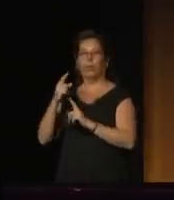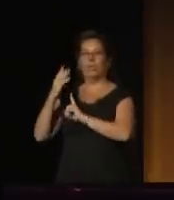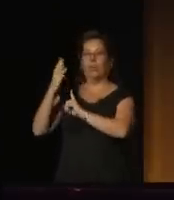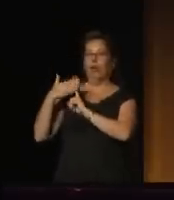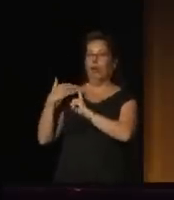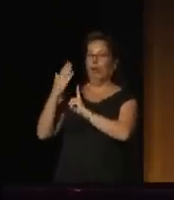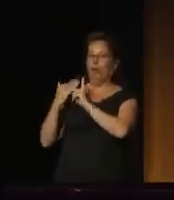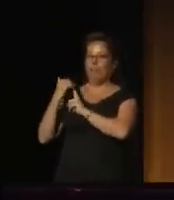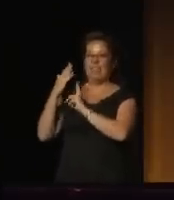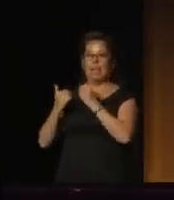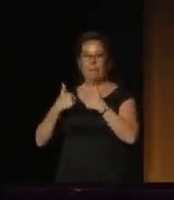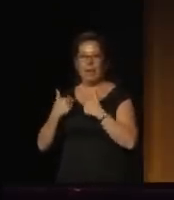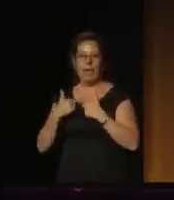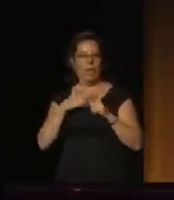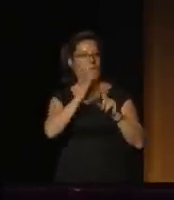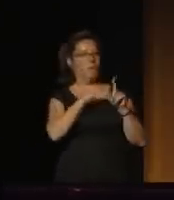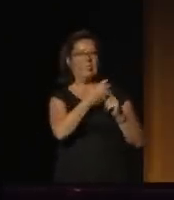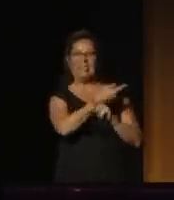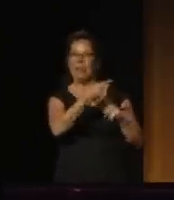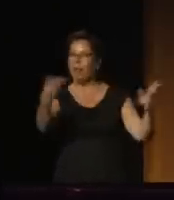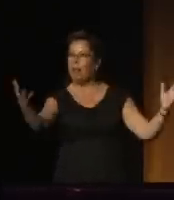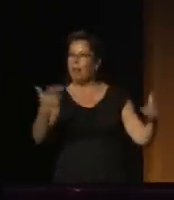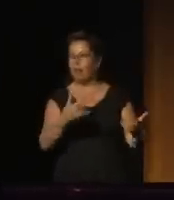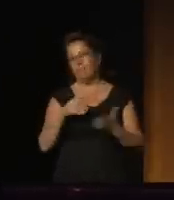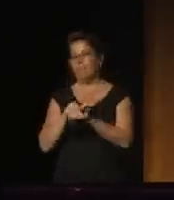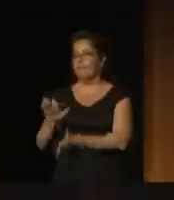because I reported it. Yeah.